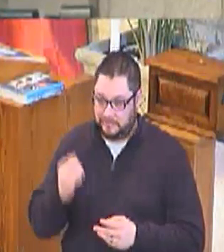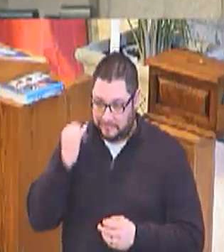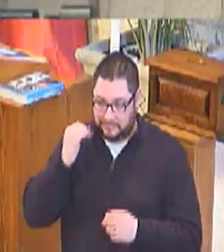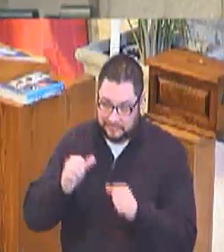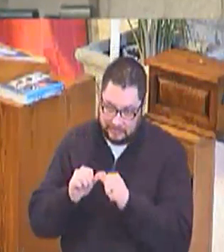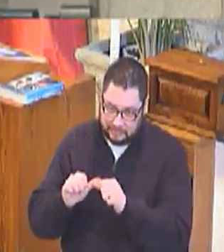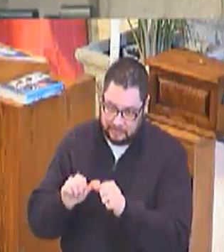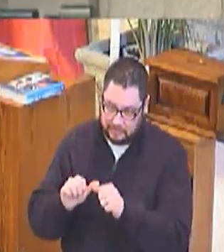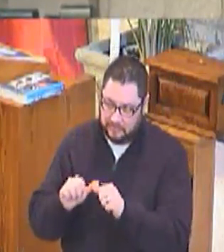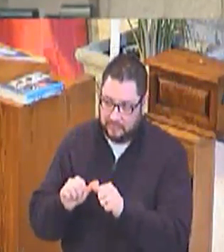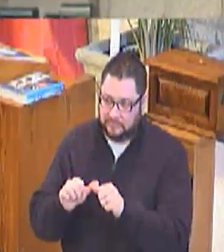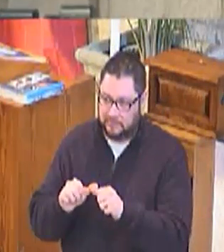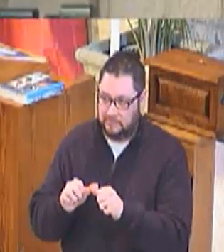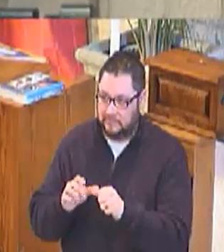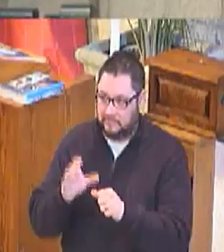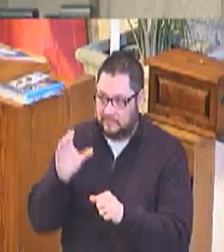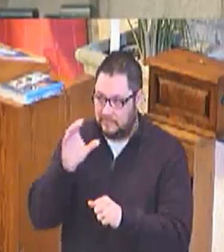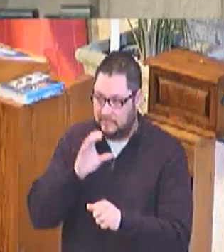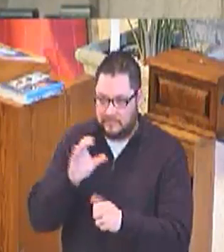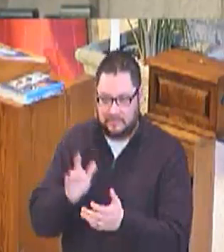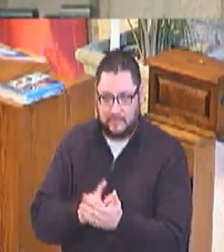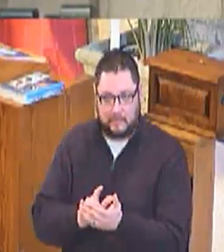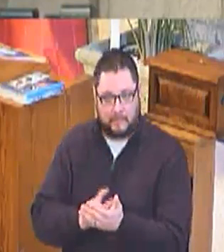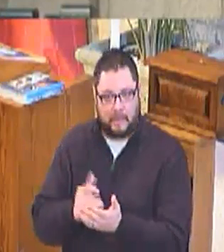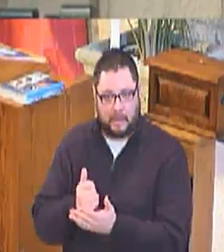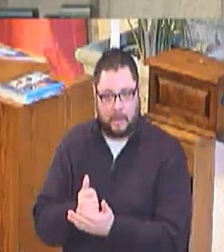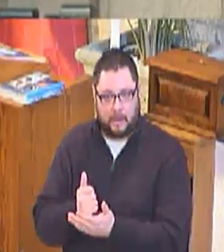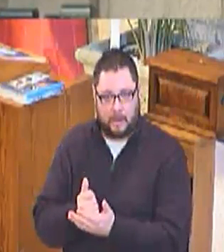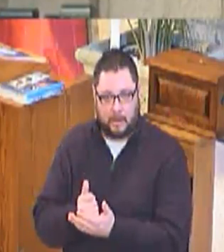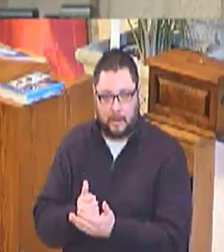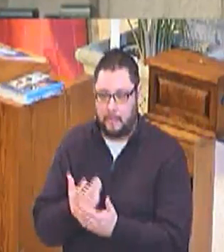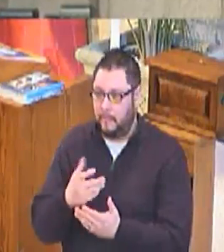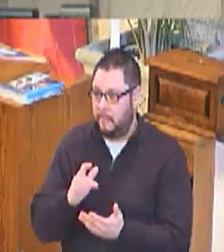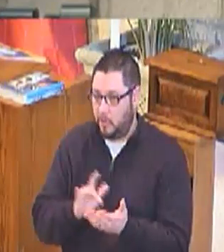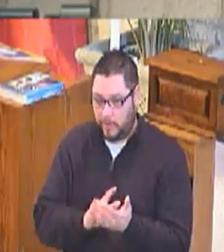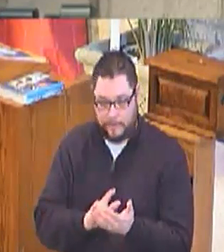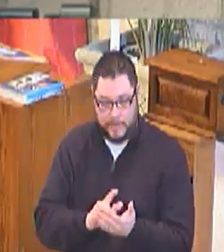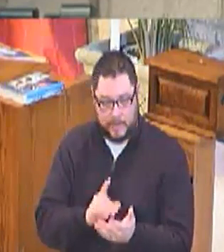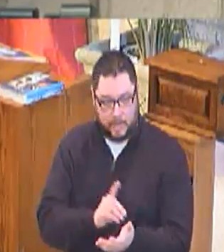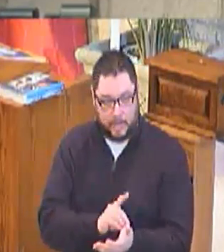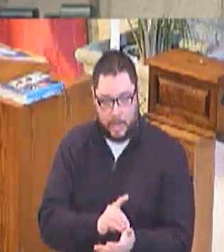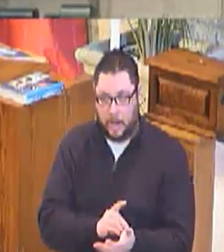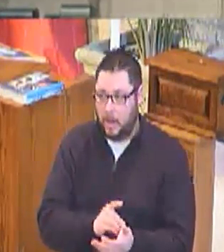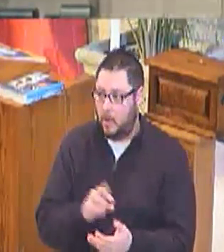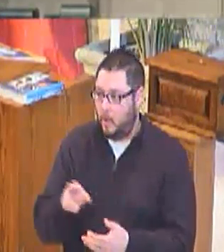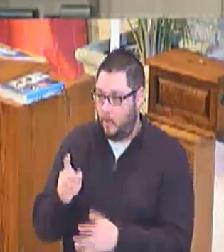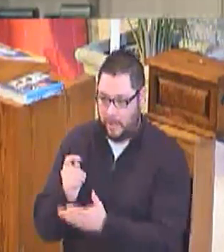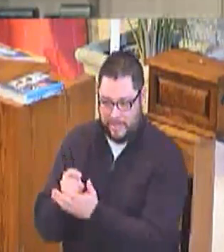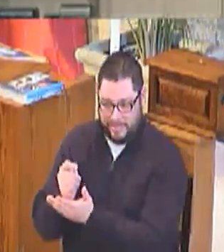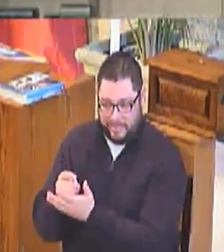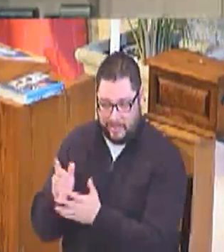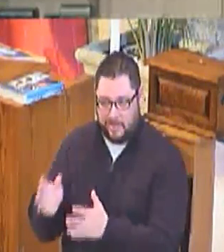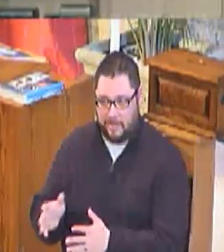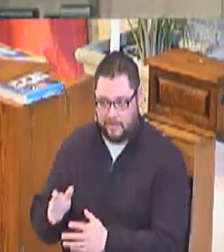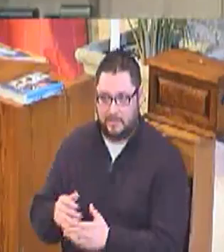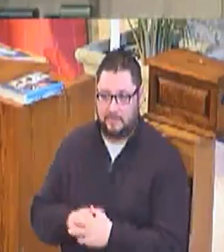continues, then seek medical help. Either your medical doctor or seek a therapist